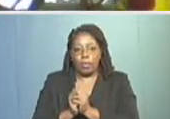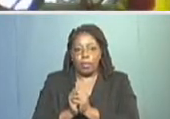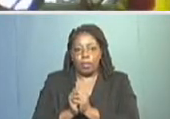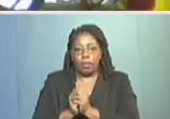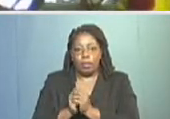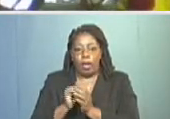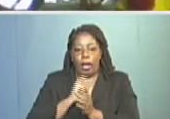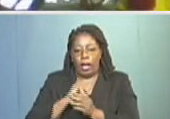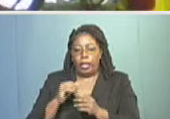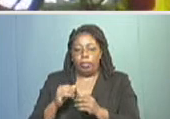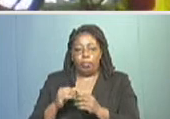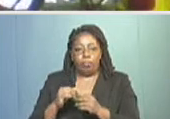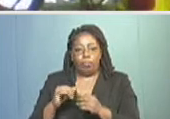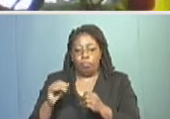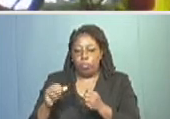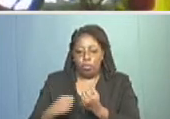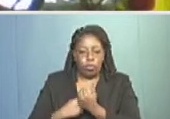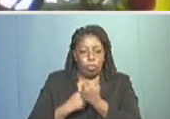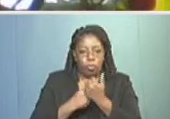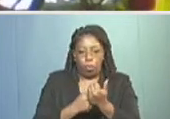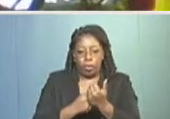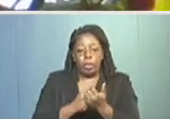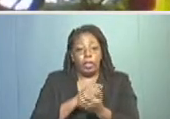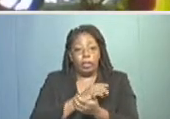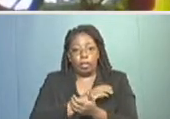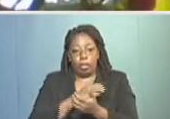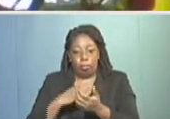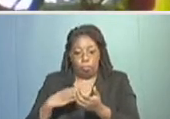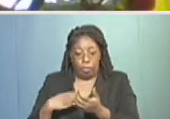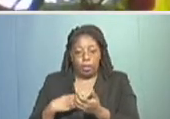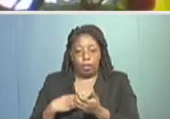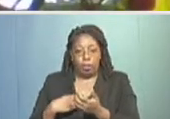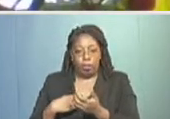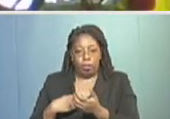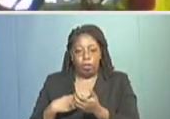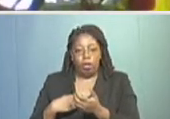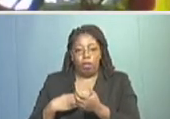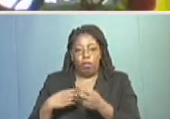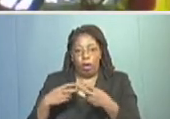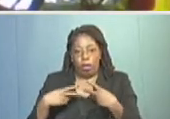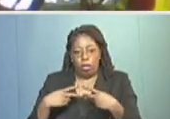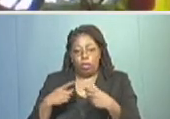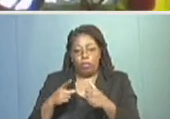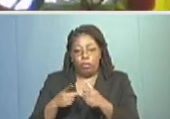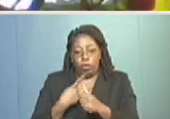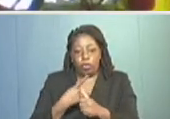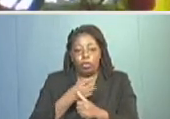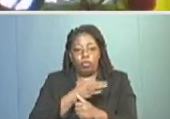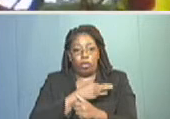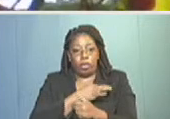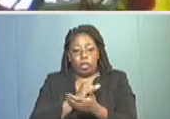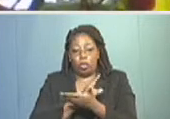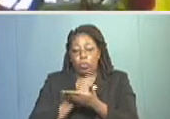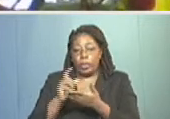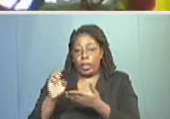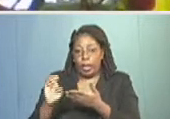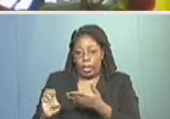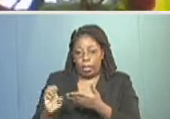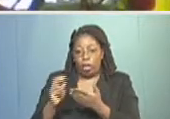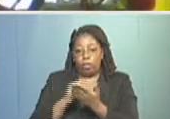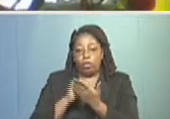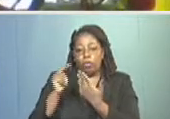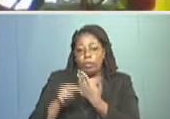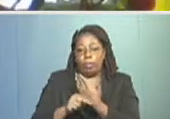I fully support the efforts of the committee in coordinating the first National Volunteerism Weekend of